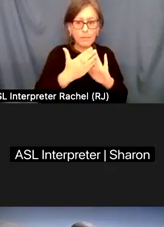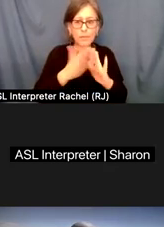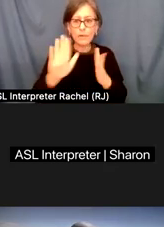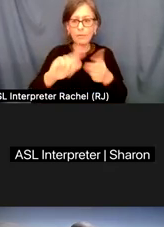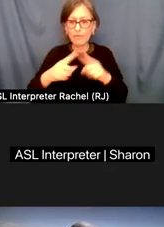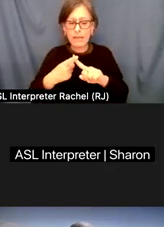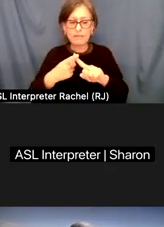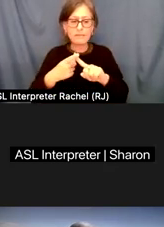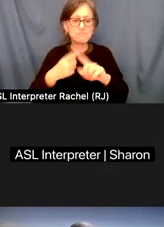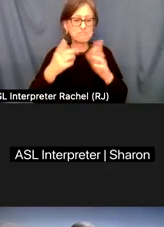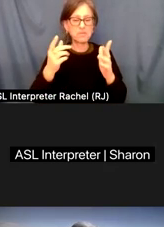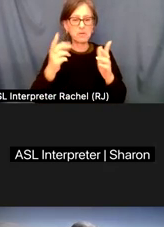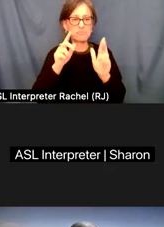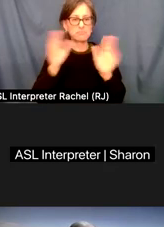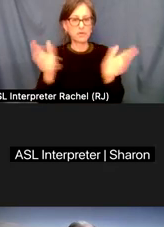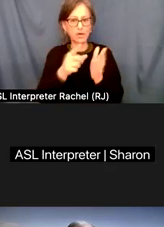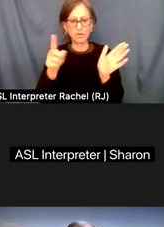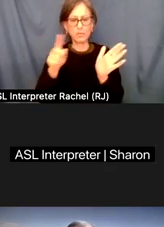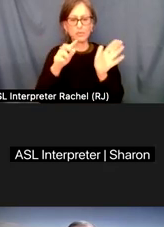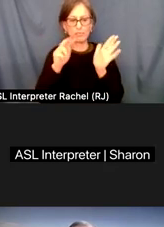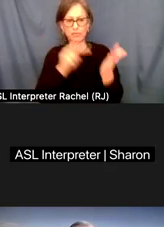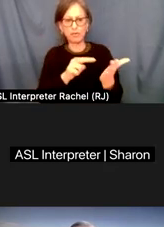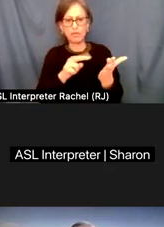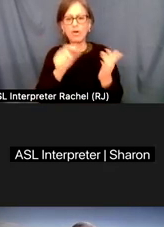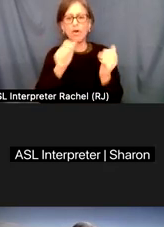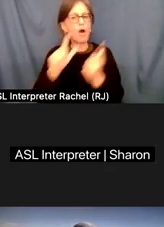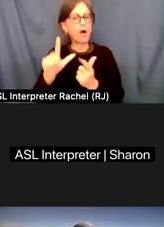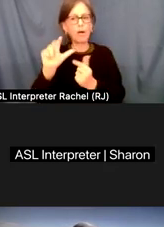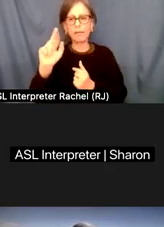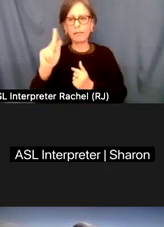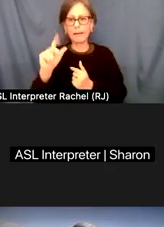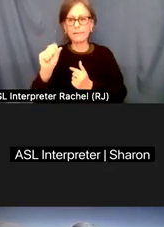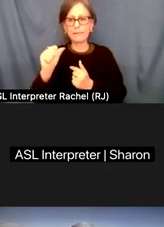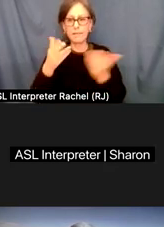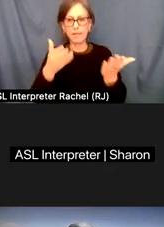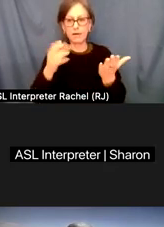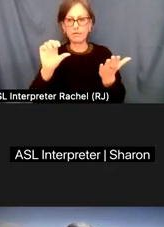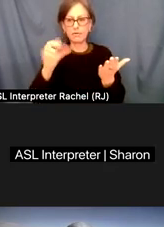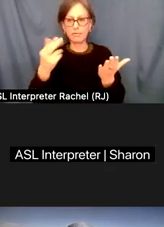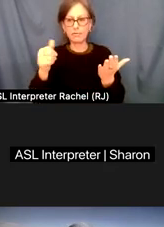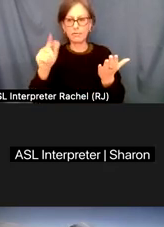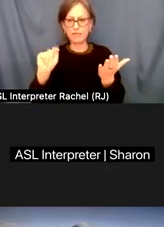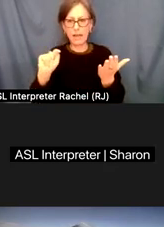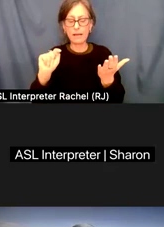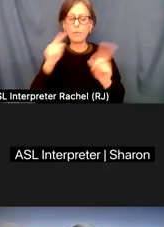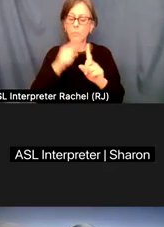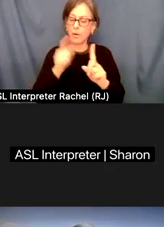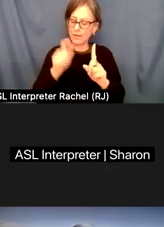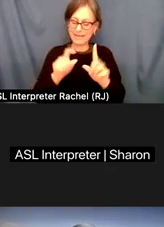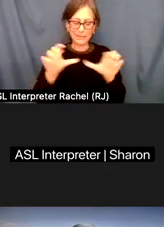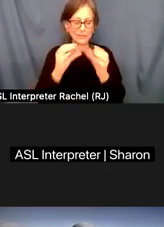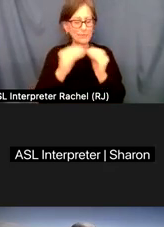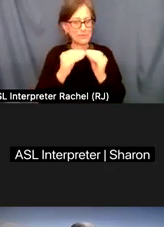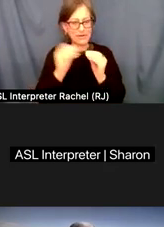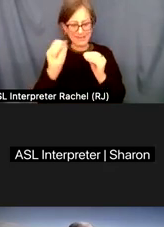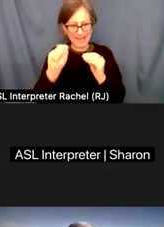look that up too. And again, all these links are being put in the chat. The key thing is that more can and must be done to